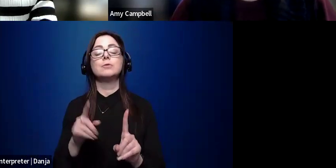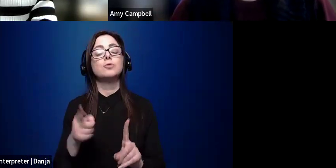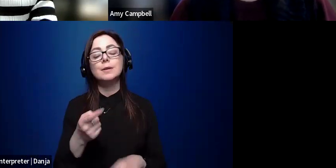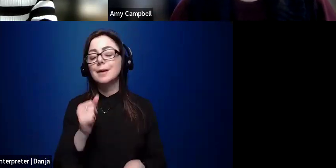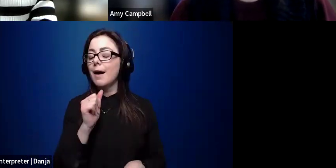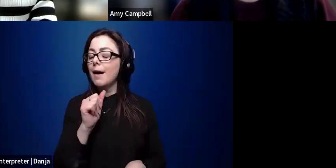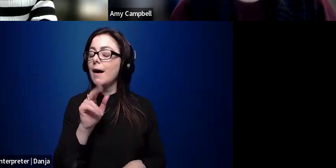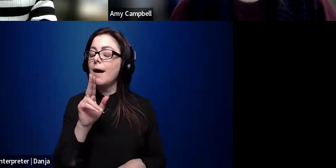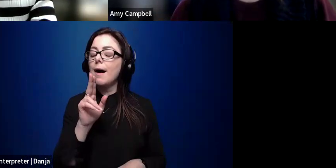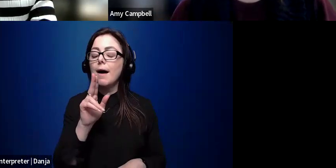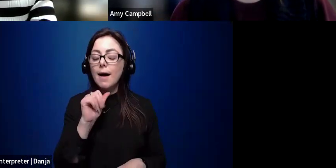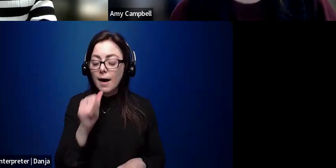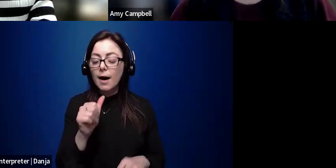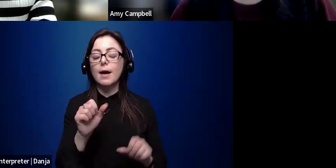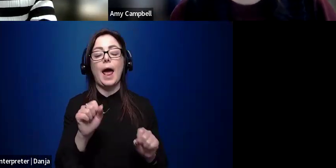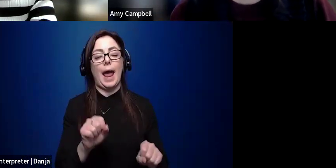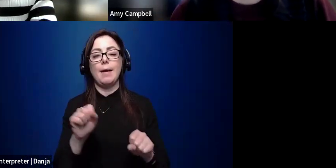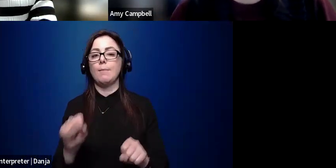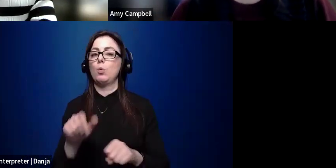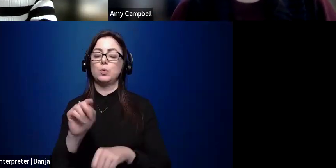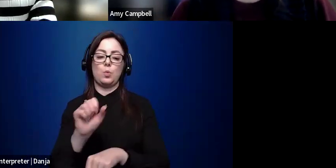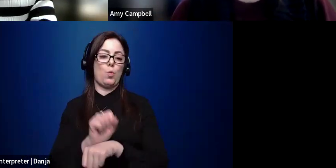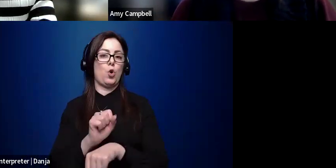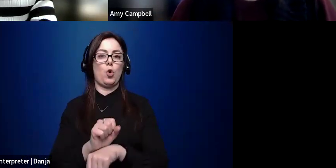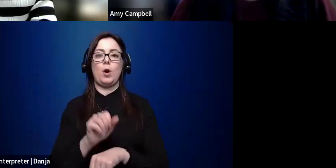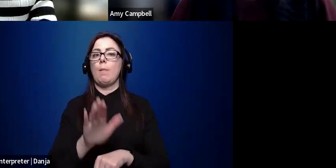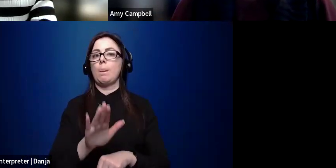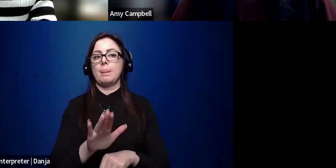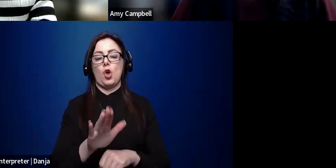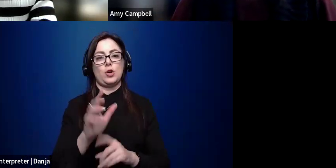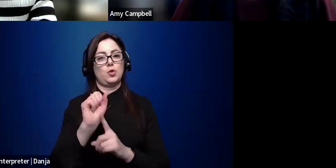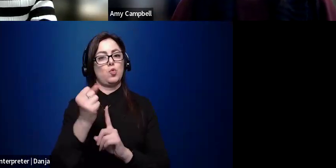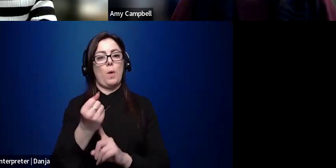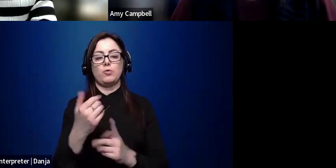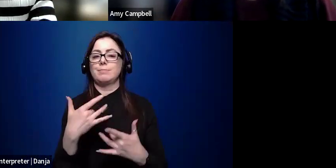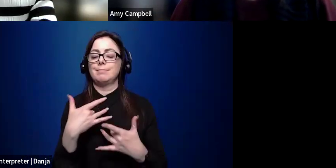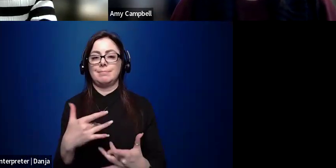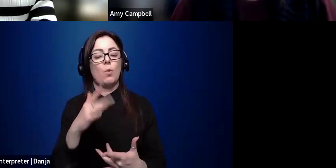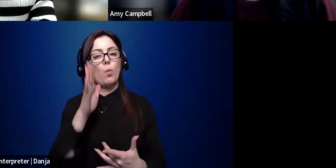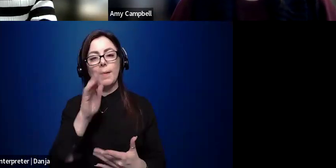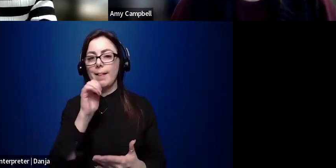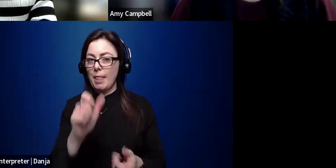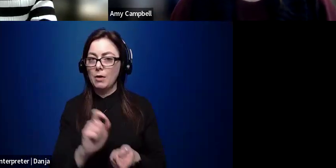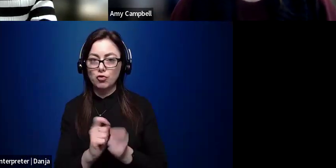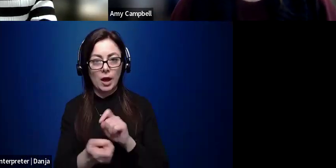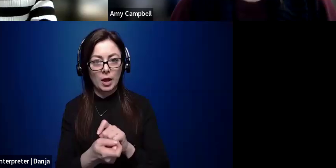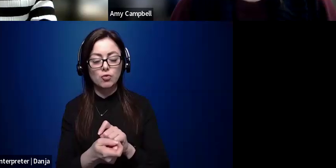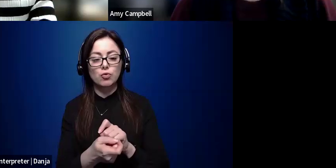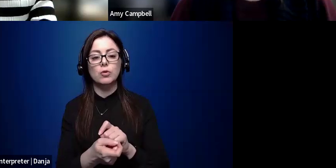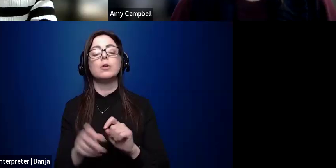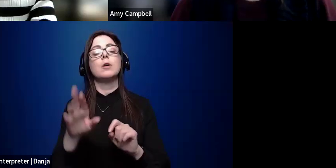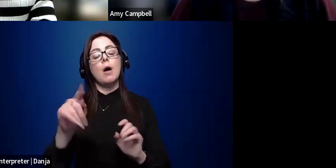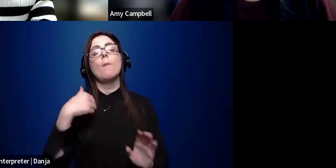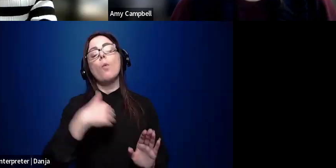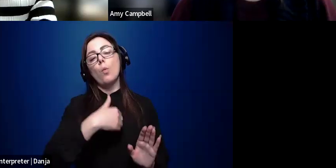and that condition is likely not going to change. But what we do know is that a high percentage of